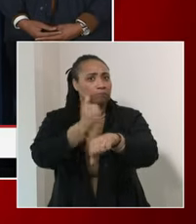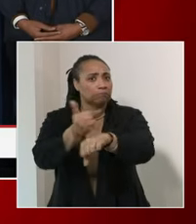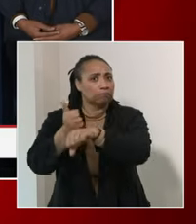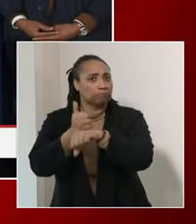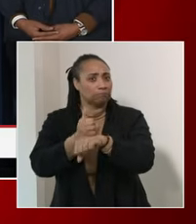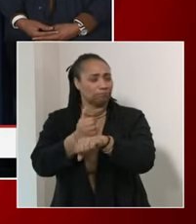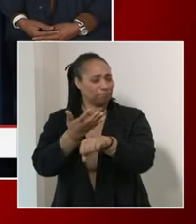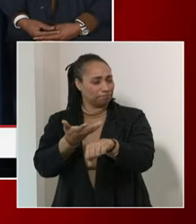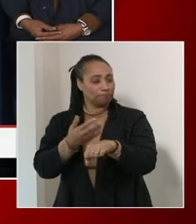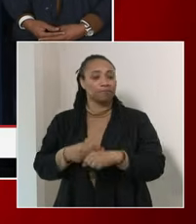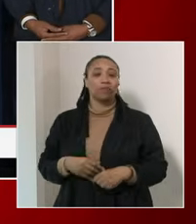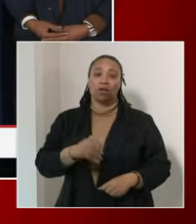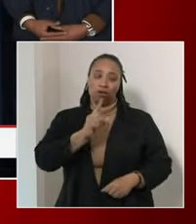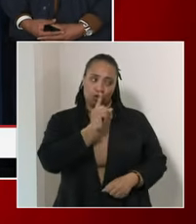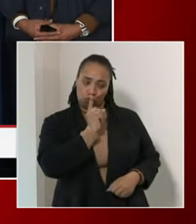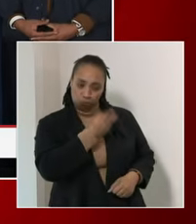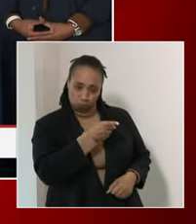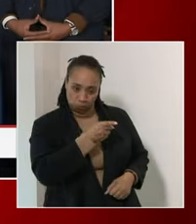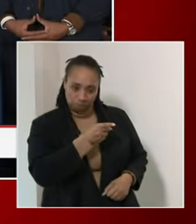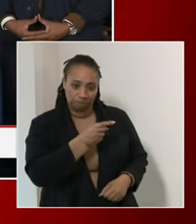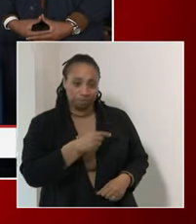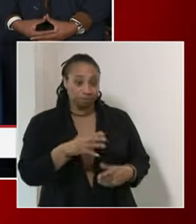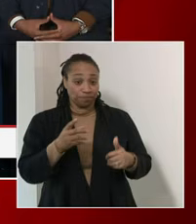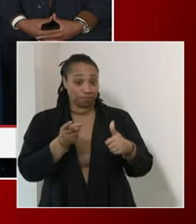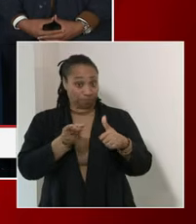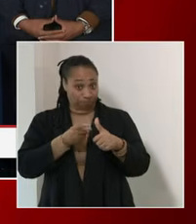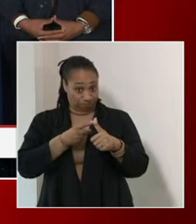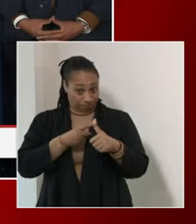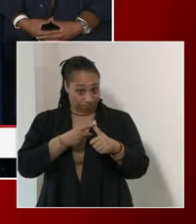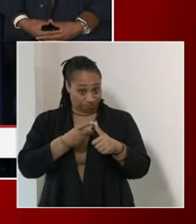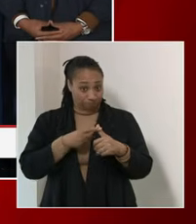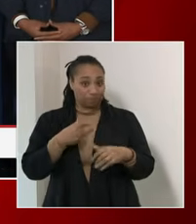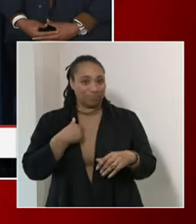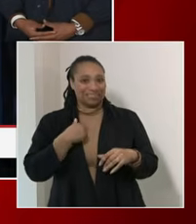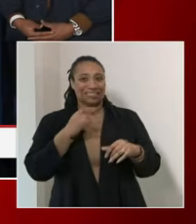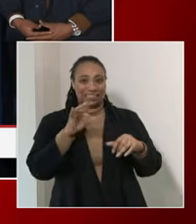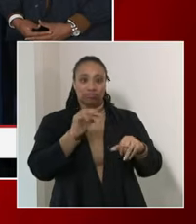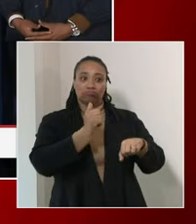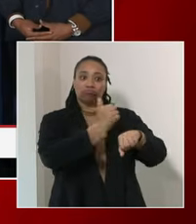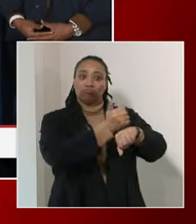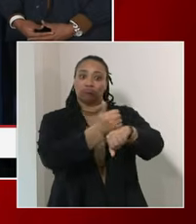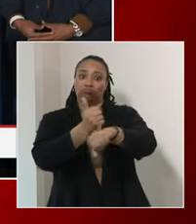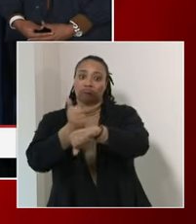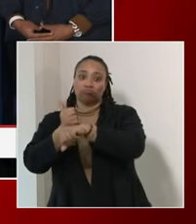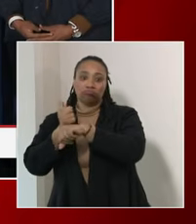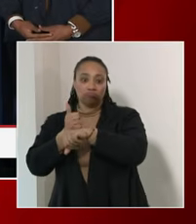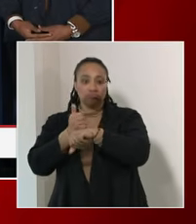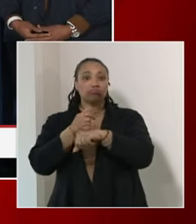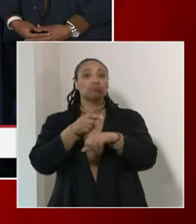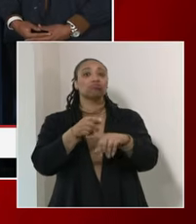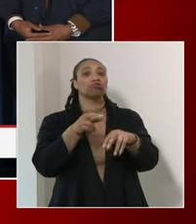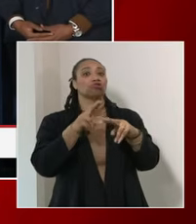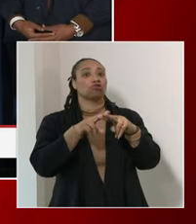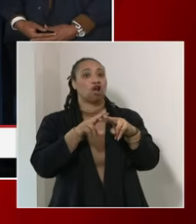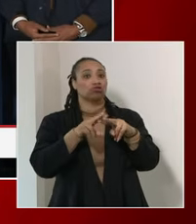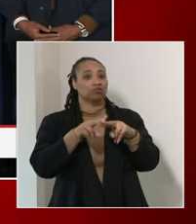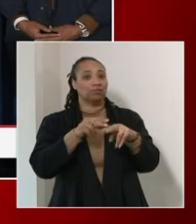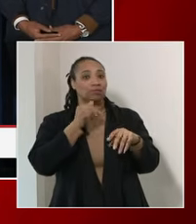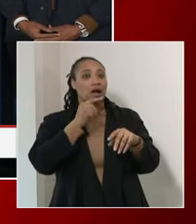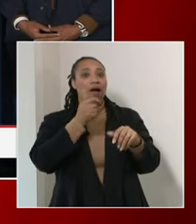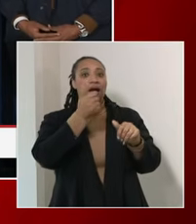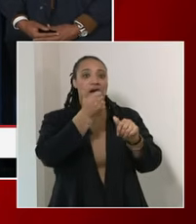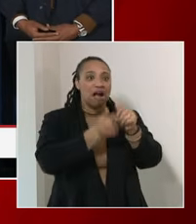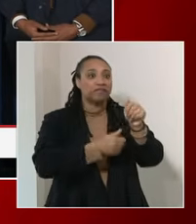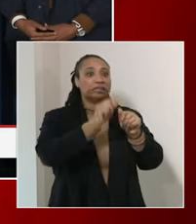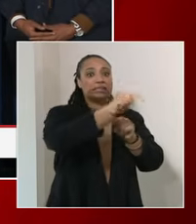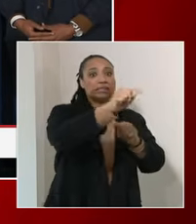in that area, we were able to open there. So there was not one open, for example, in Ward 4, but Ward 4 residents